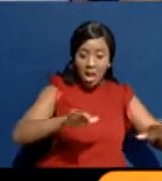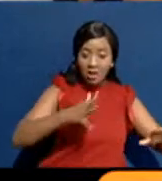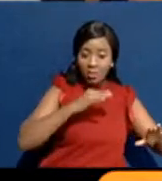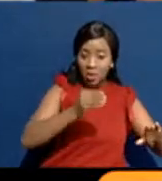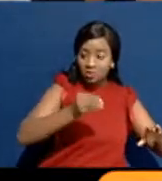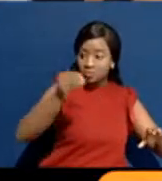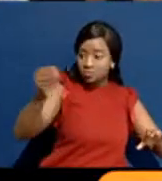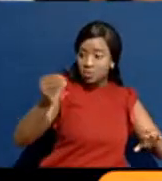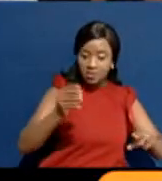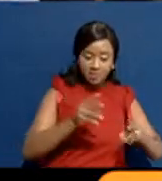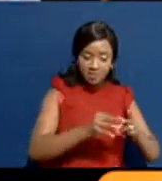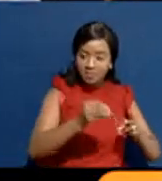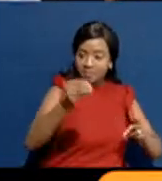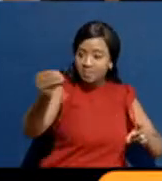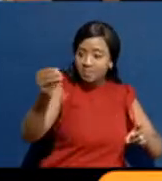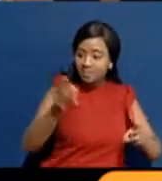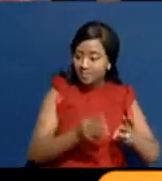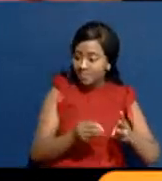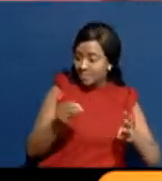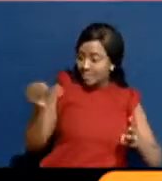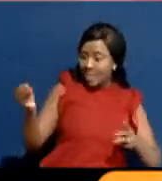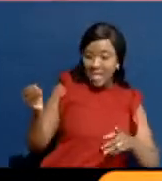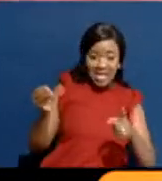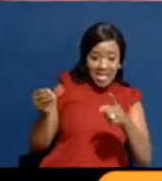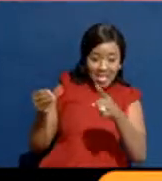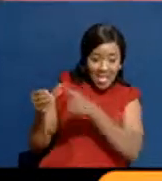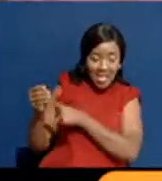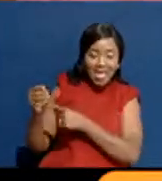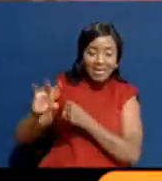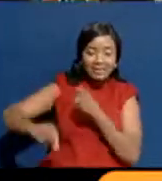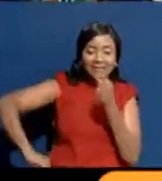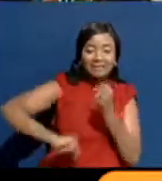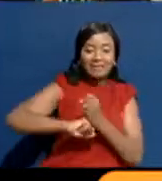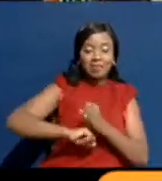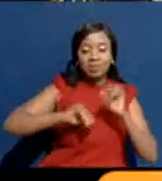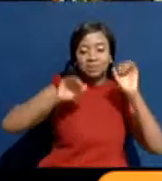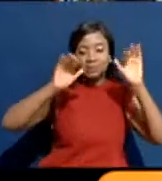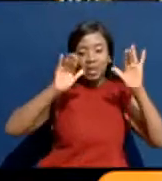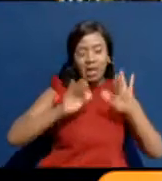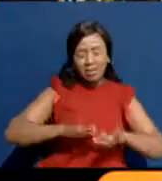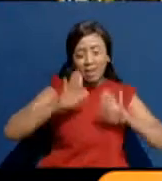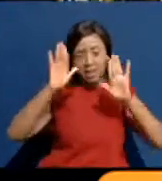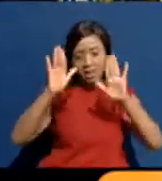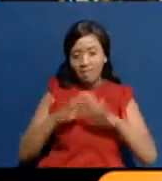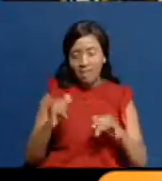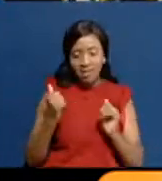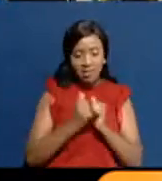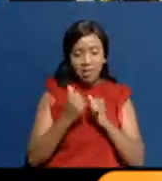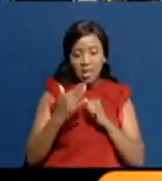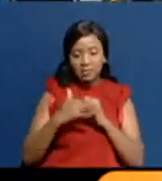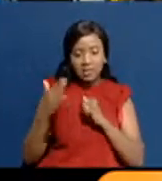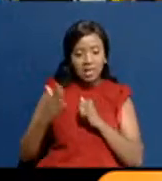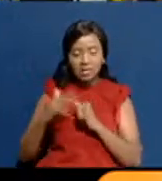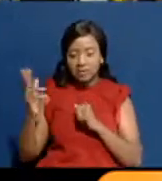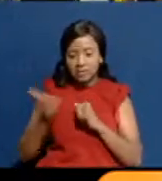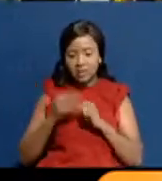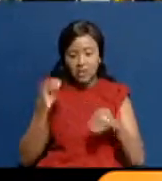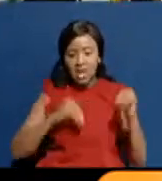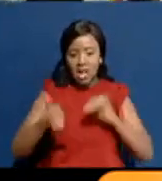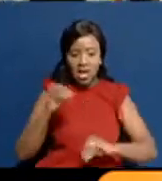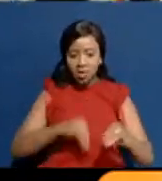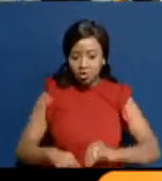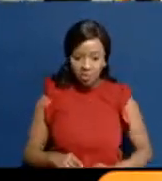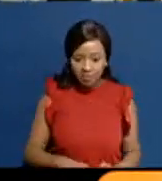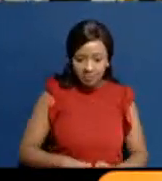people who had played a role in financing KANU in the 1997 election. So this